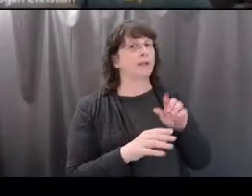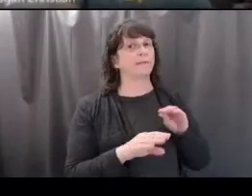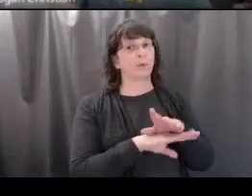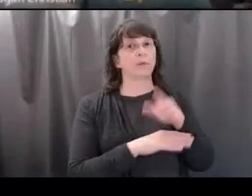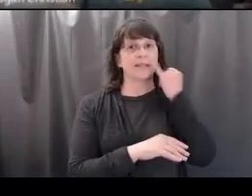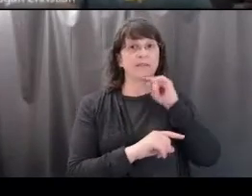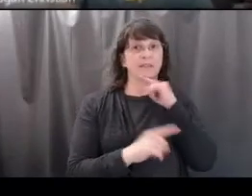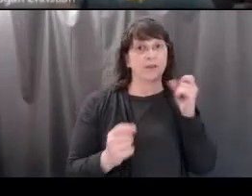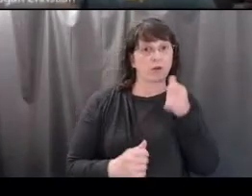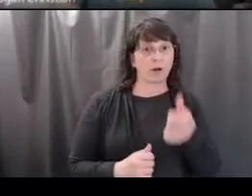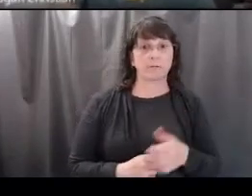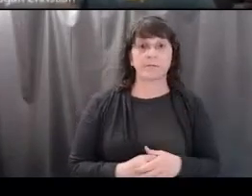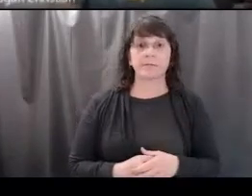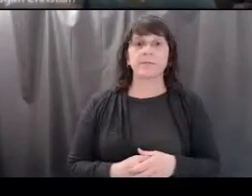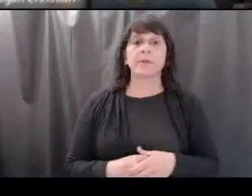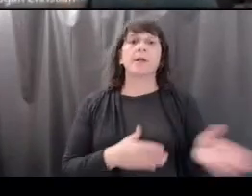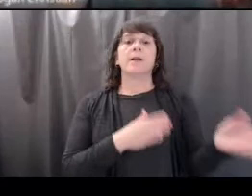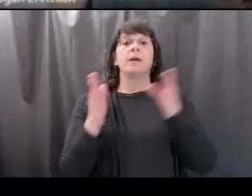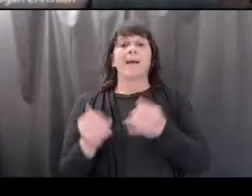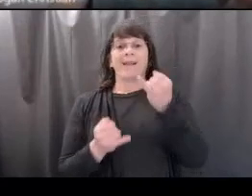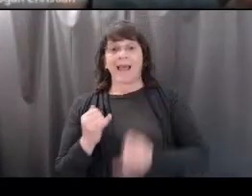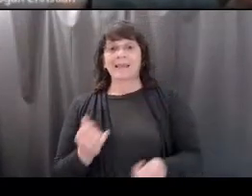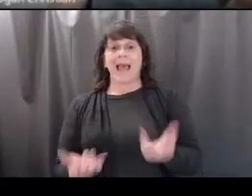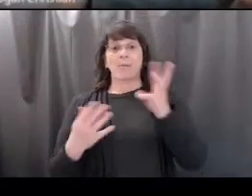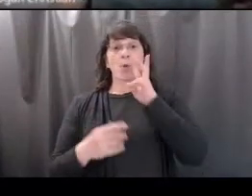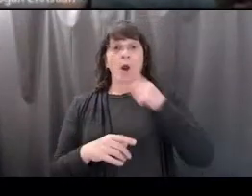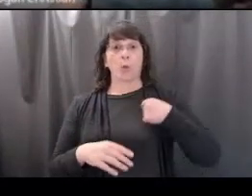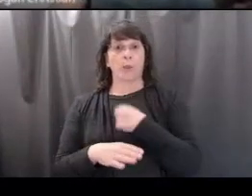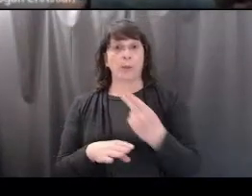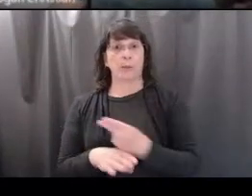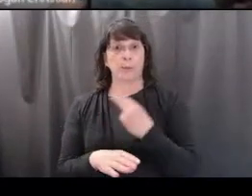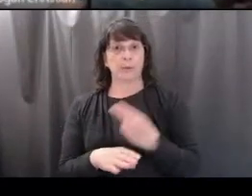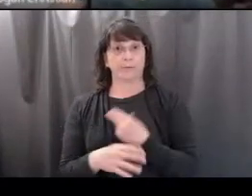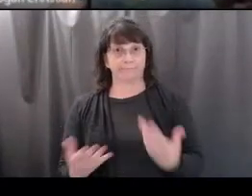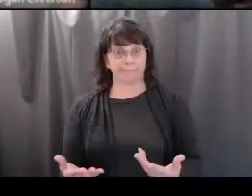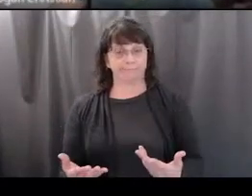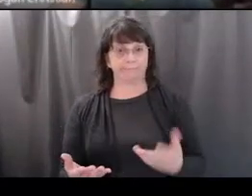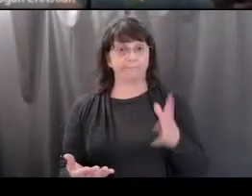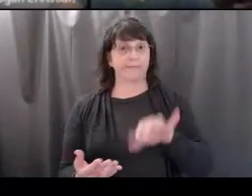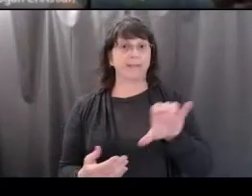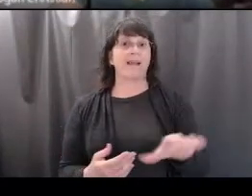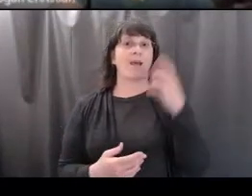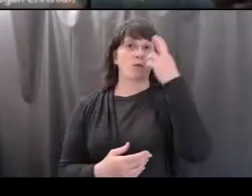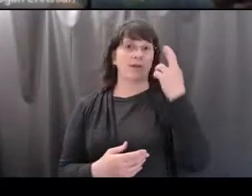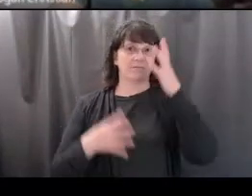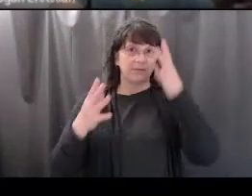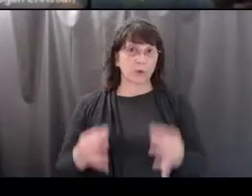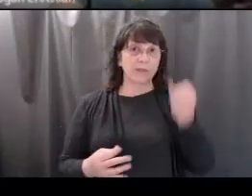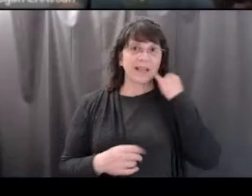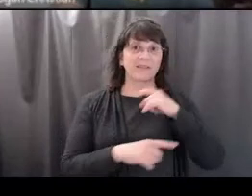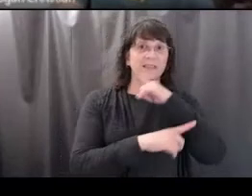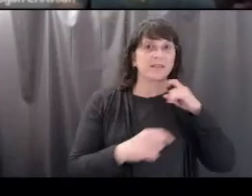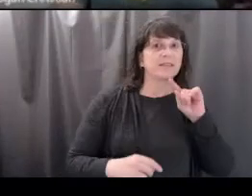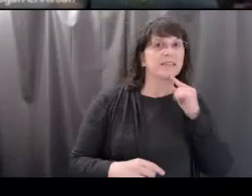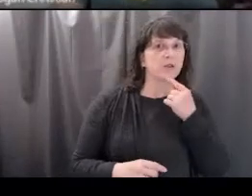be. And finally, how much water are we using in the first place? That's another factor that determines how severe a drought